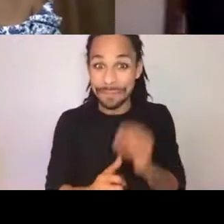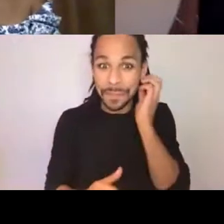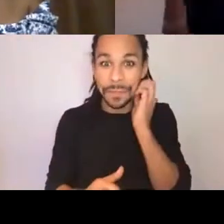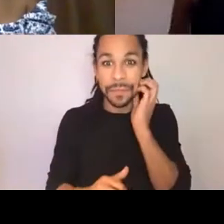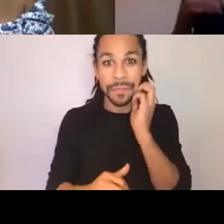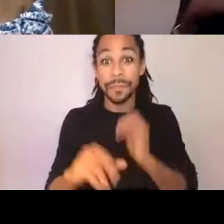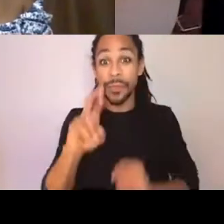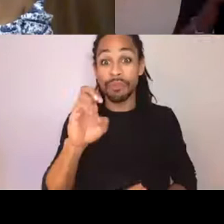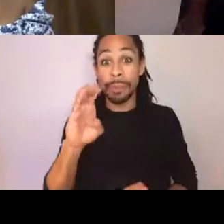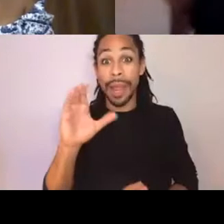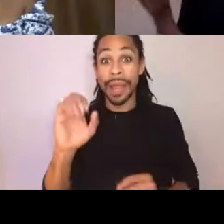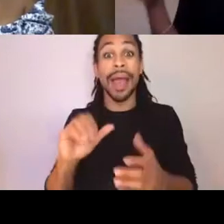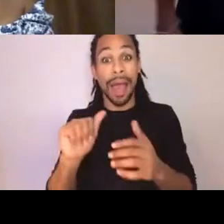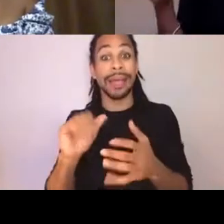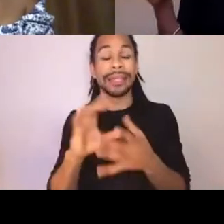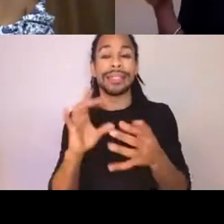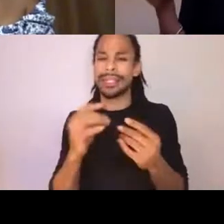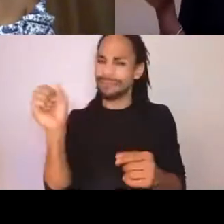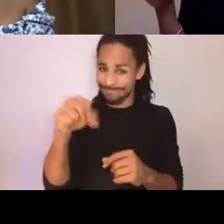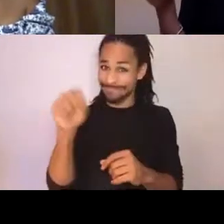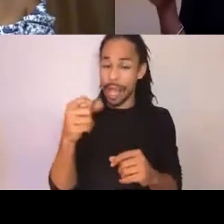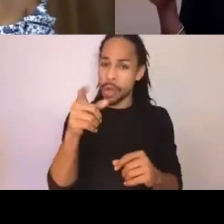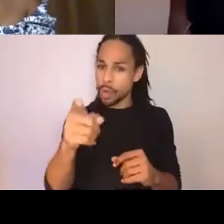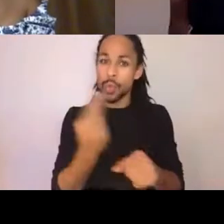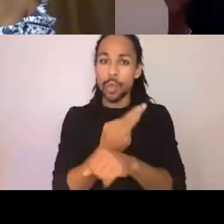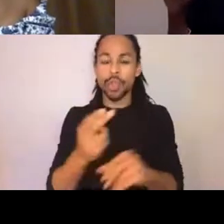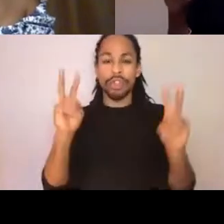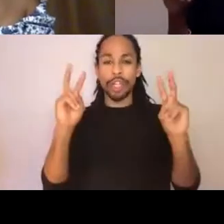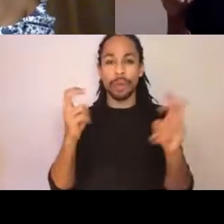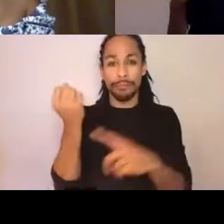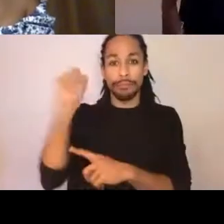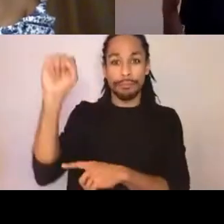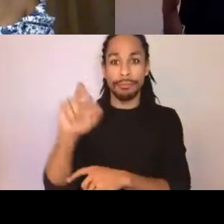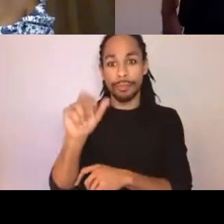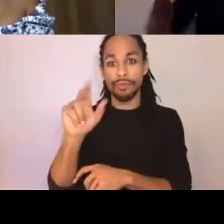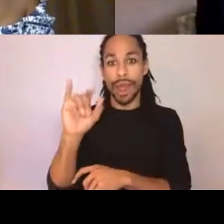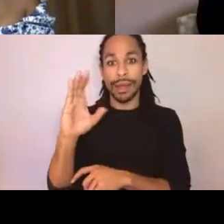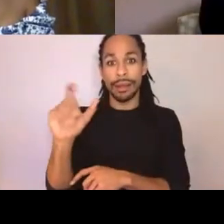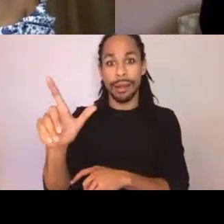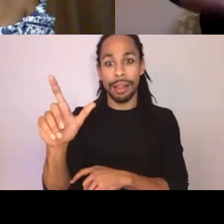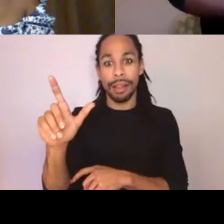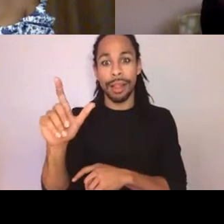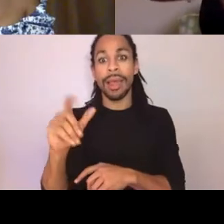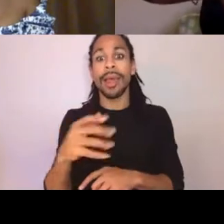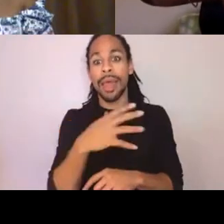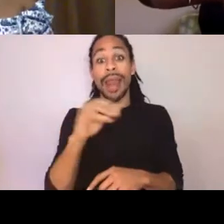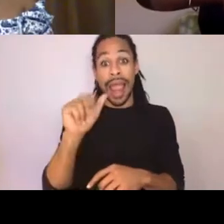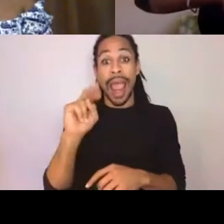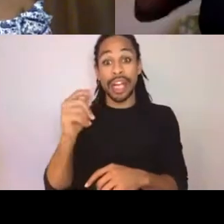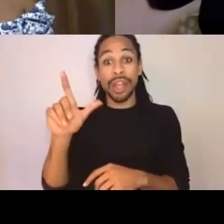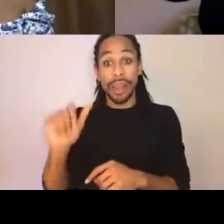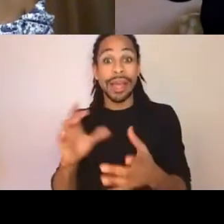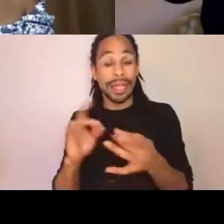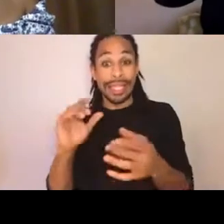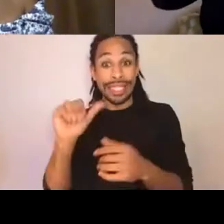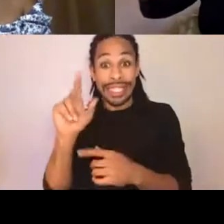were using this term radical. Everyone has been sprinkling that in there. And I believe it's Angela Davis who says radical is simply grabbing something at the root rather